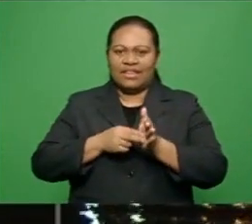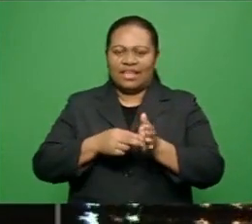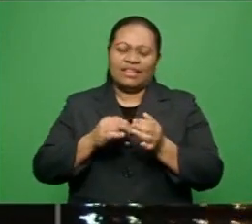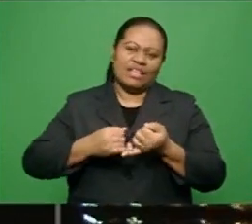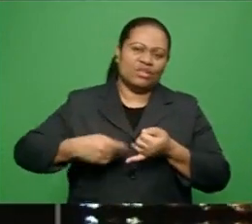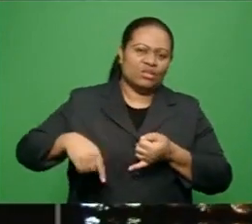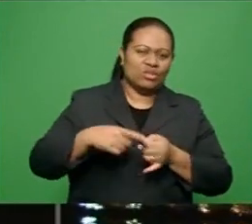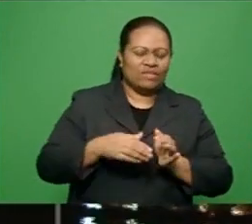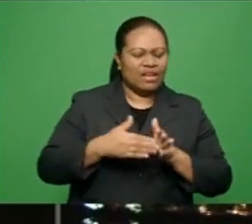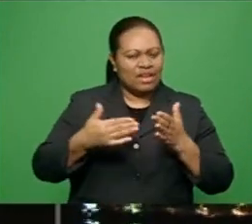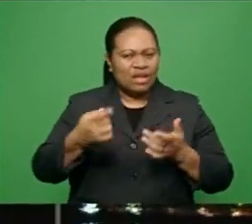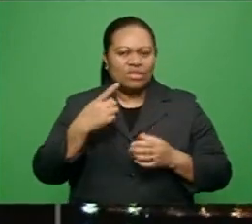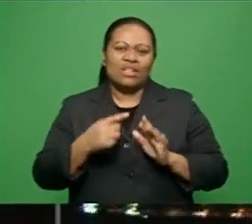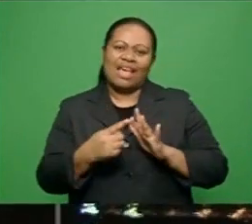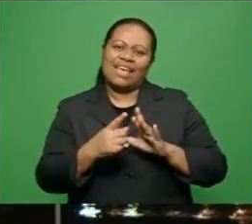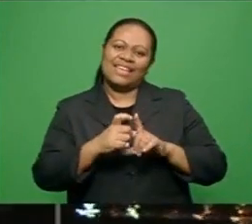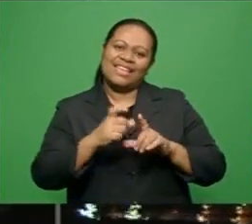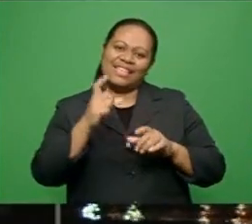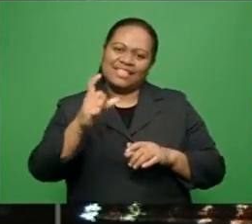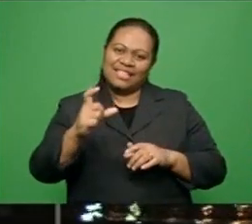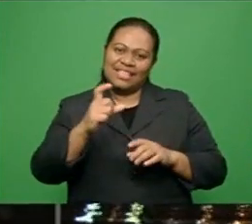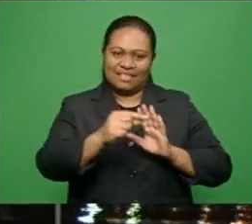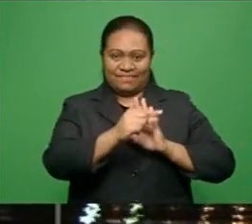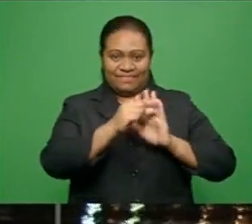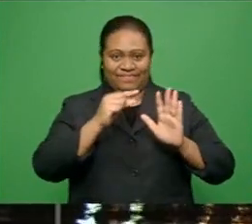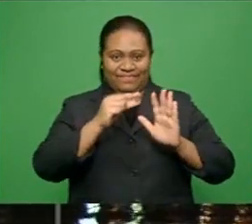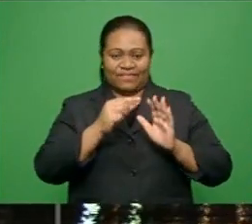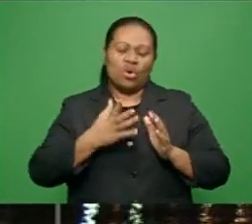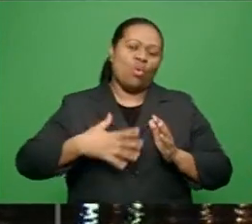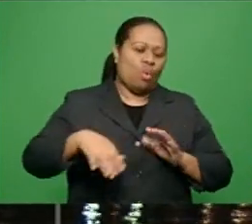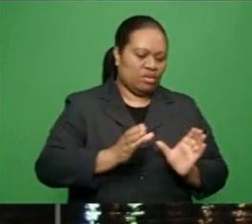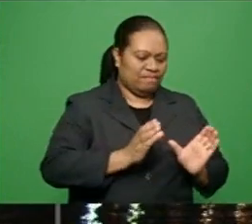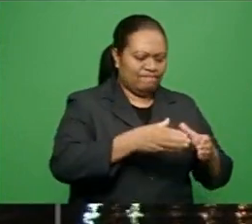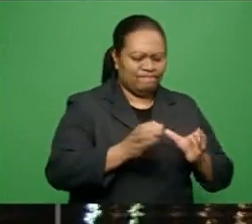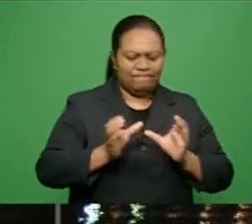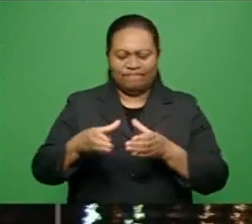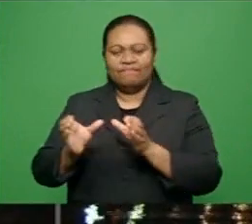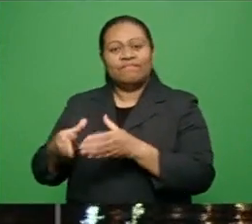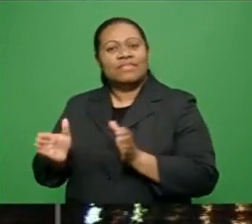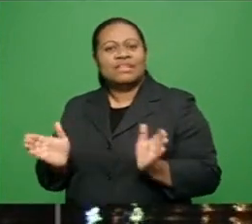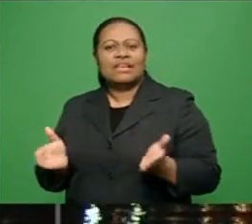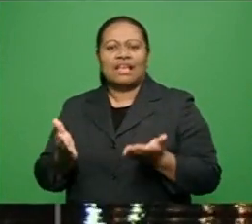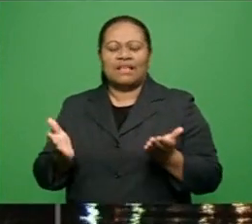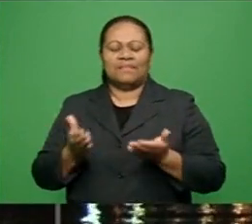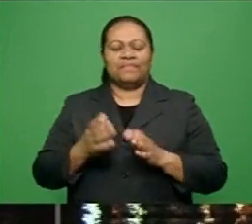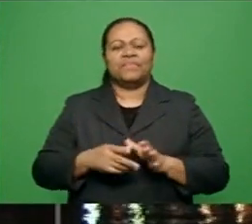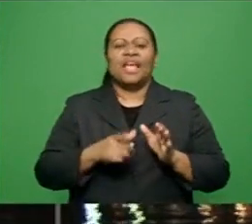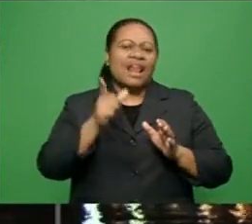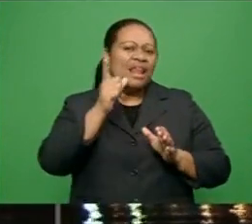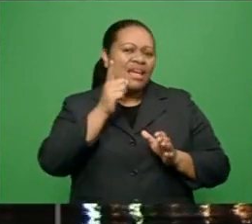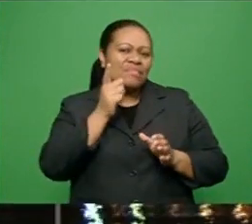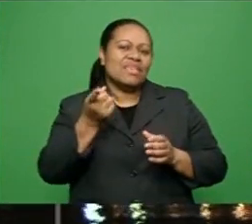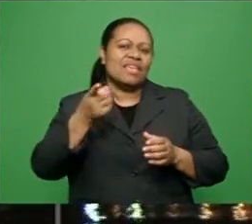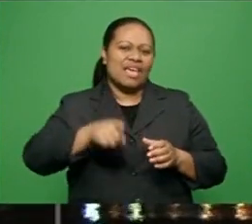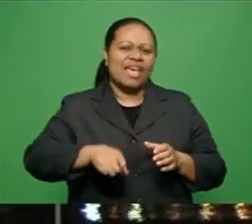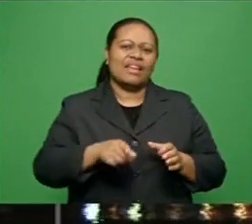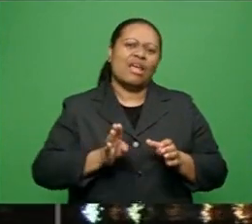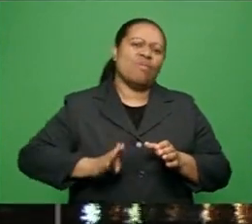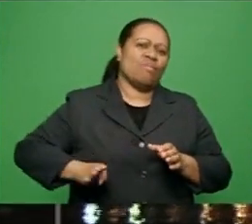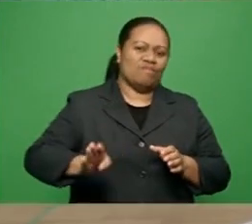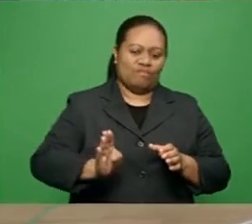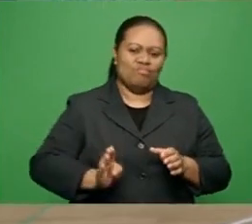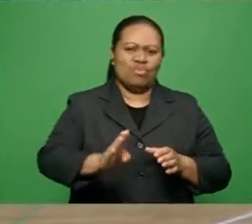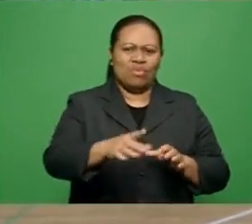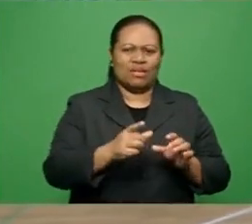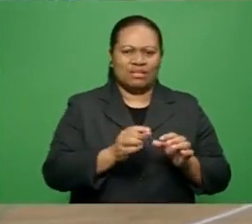Vodafone Futsal IDC title. It's won all pool games with 1 each against Lami and Riketi today. Aquila Dama has the